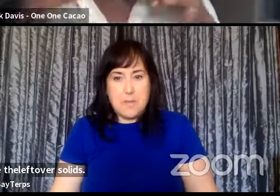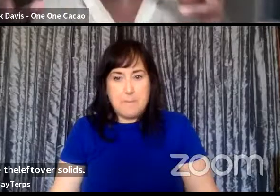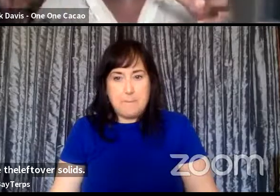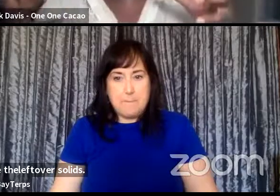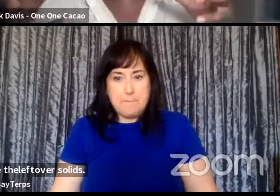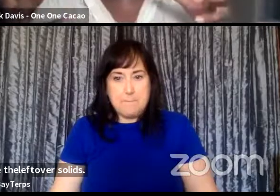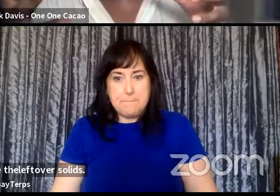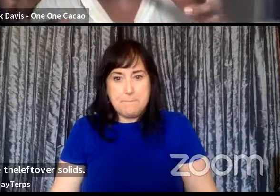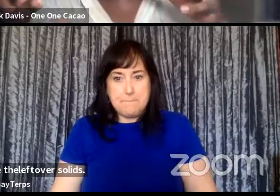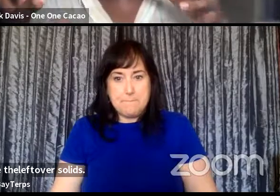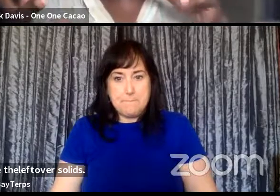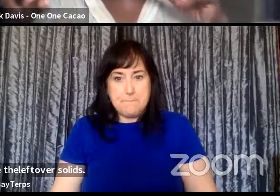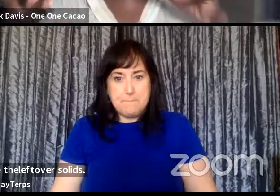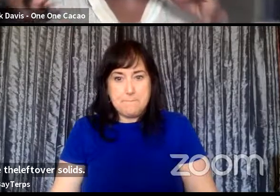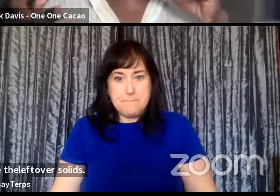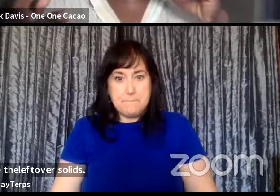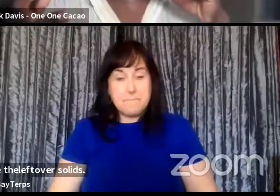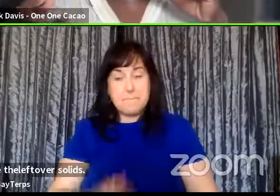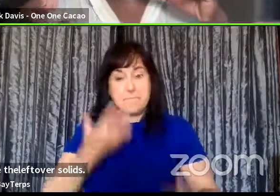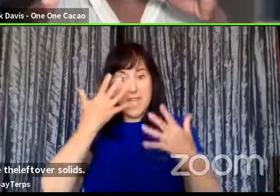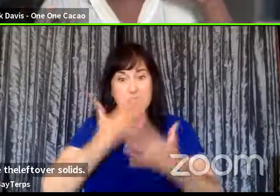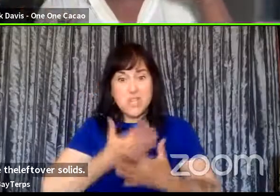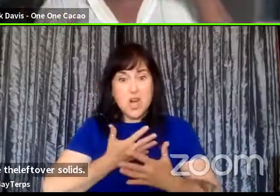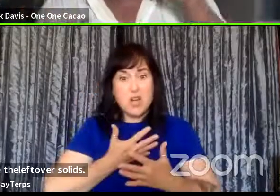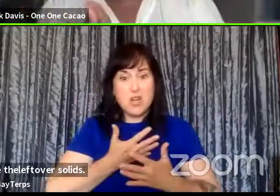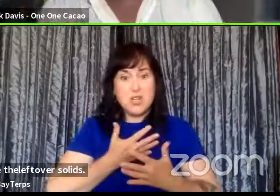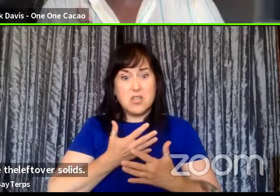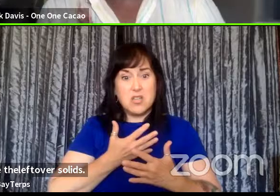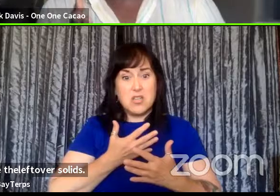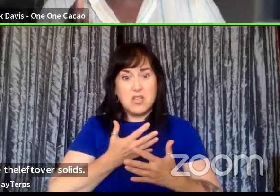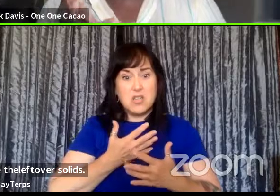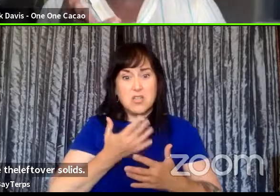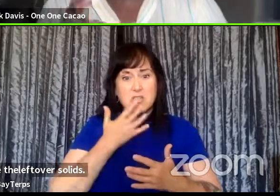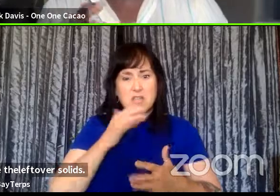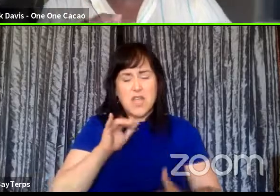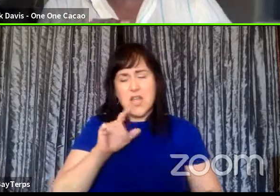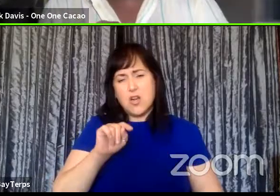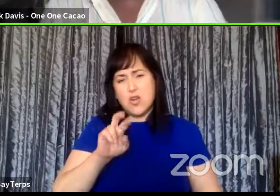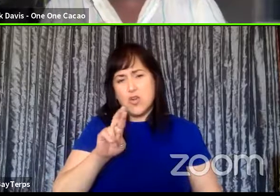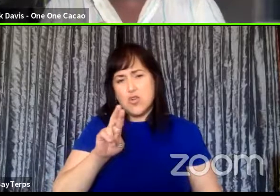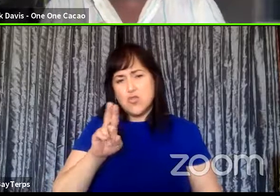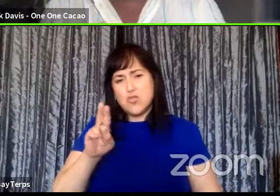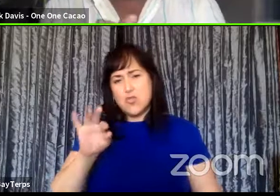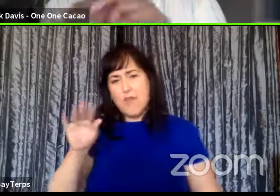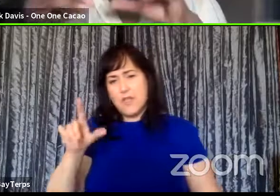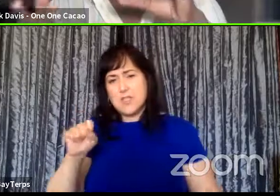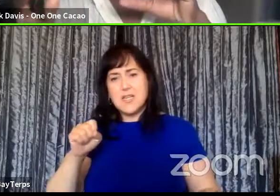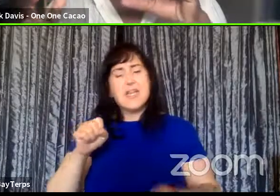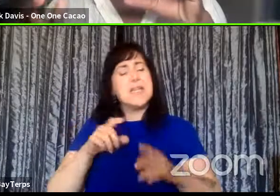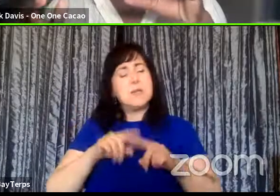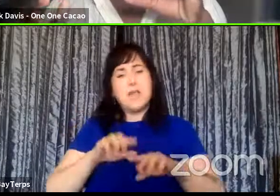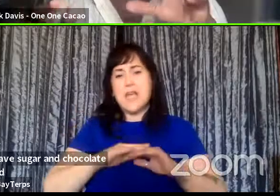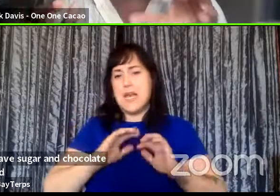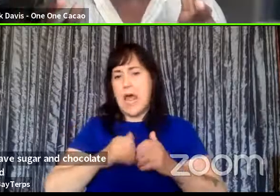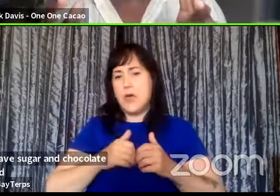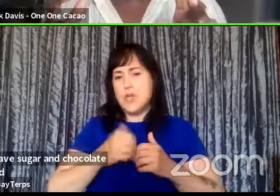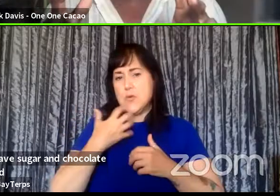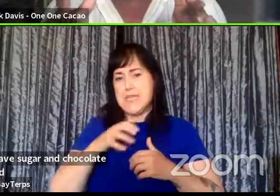It can be your dark chocolate has a texture like truffles. It depends on, Sally, what you were heating it with. Sometimes